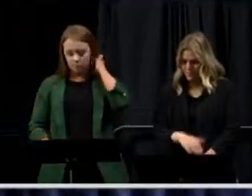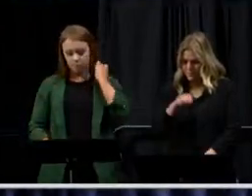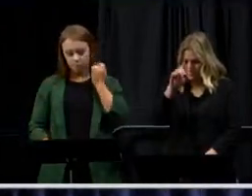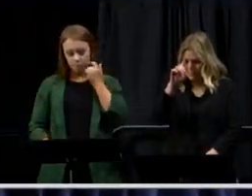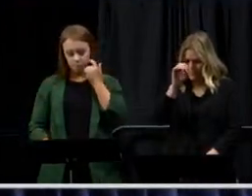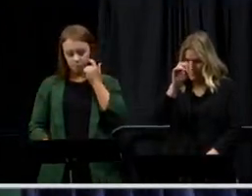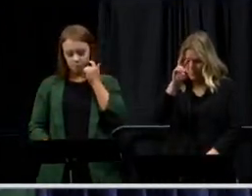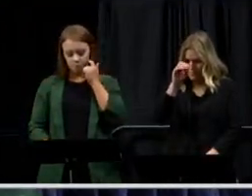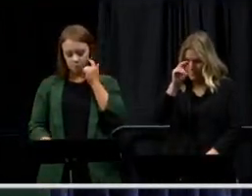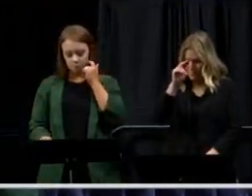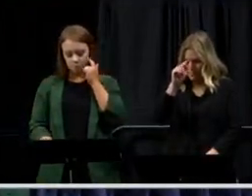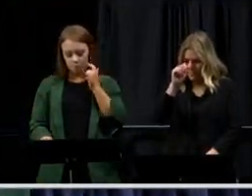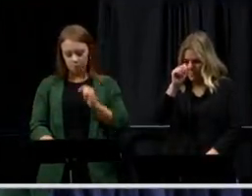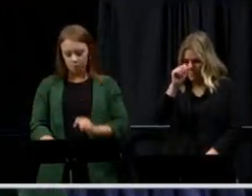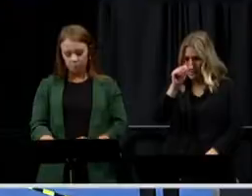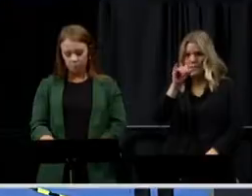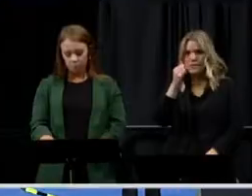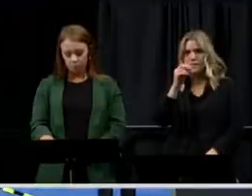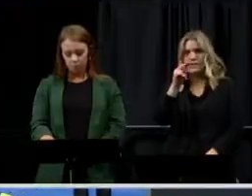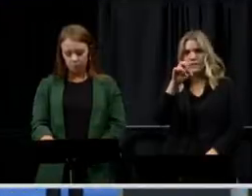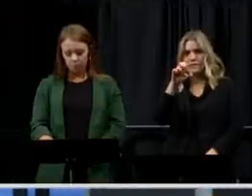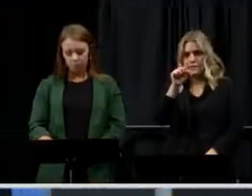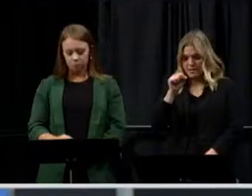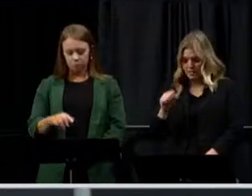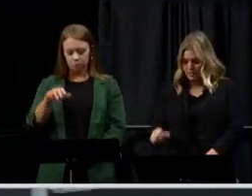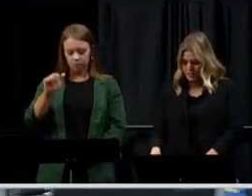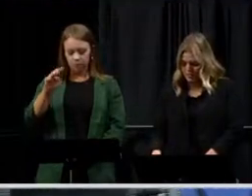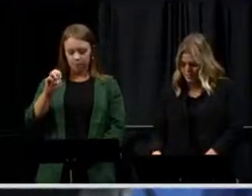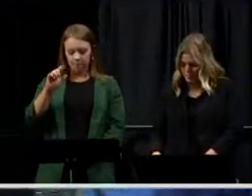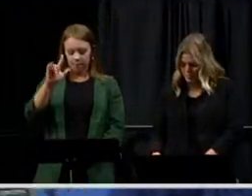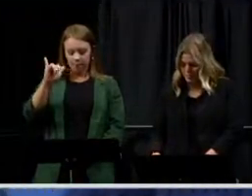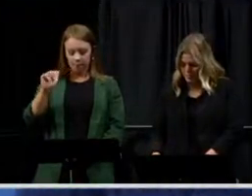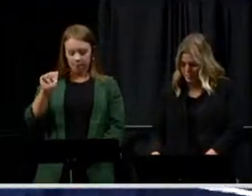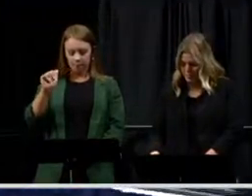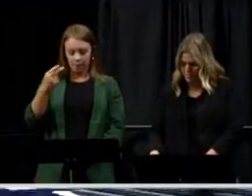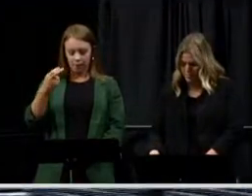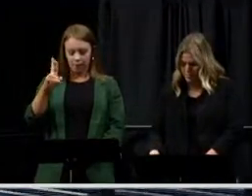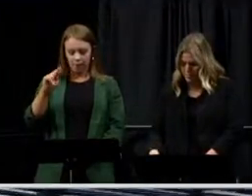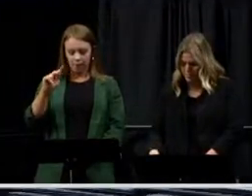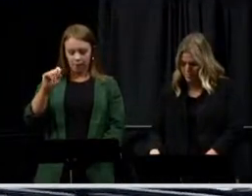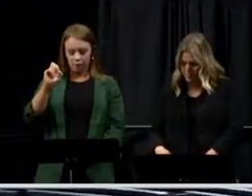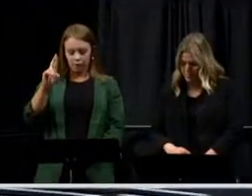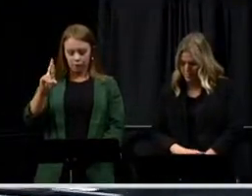Devante Timothy Jones. Amelia Jones Hunter.